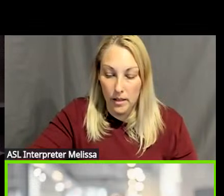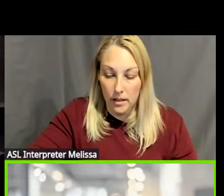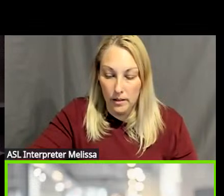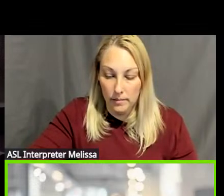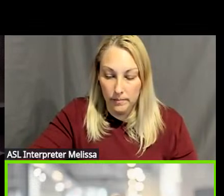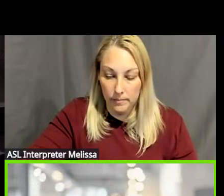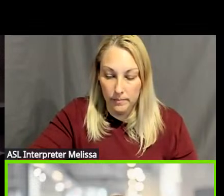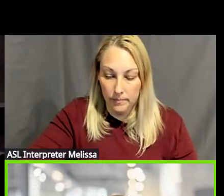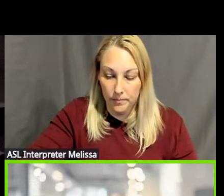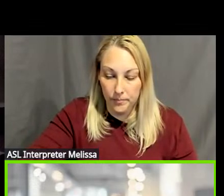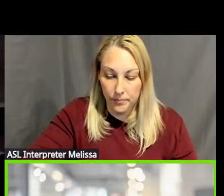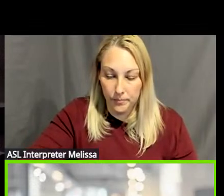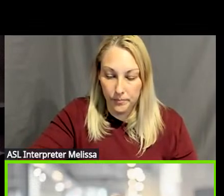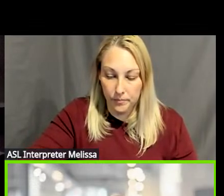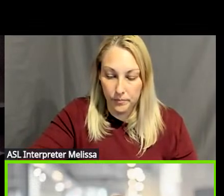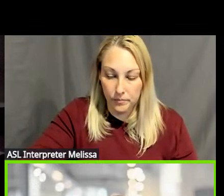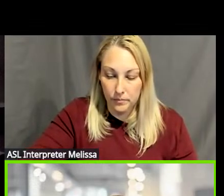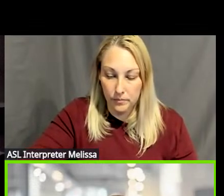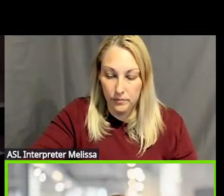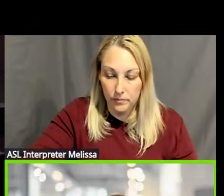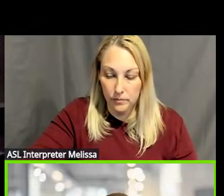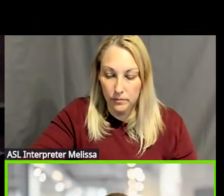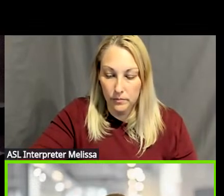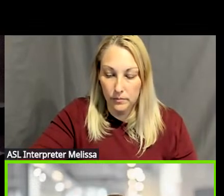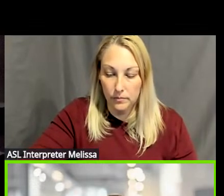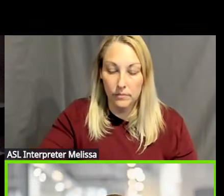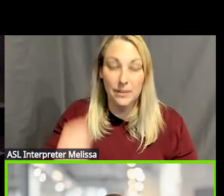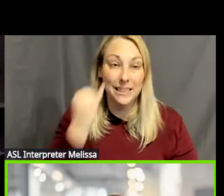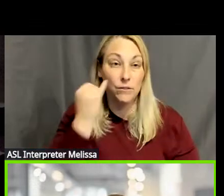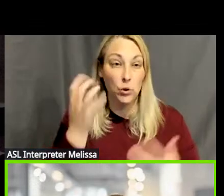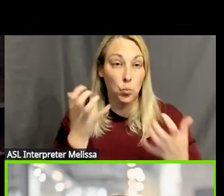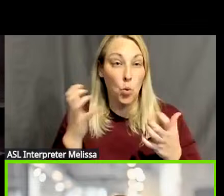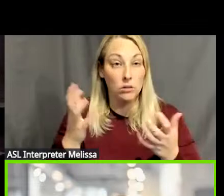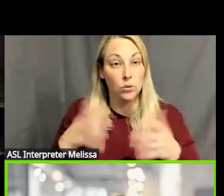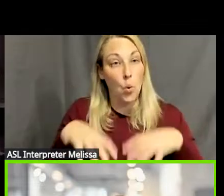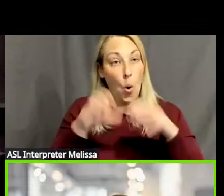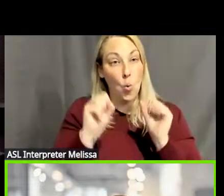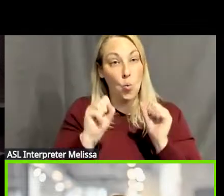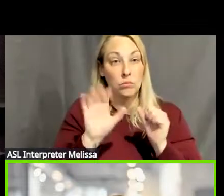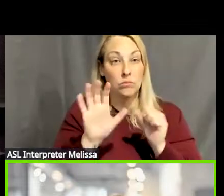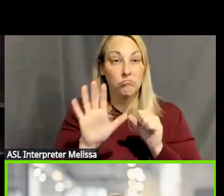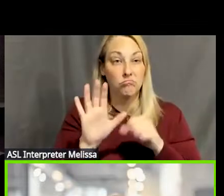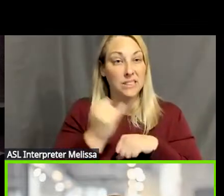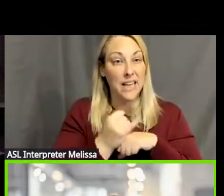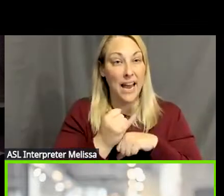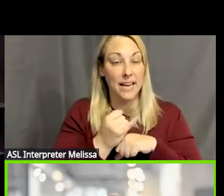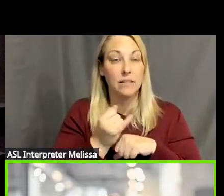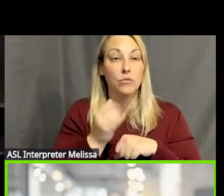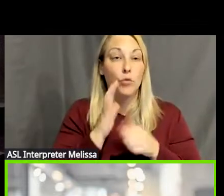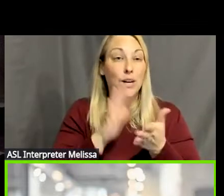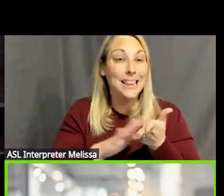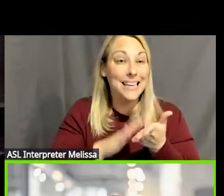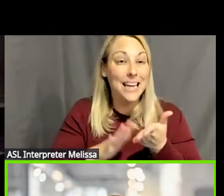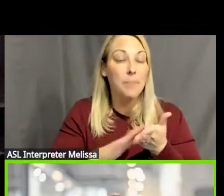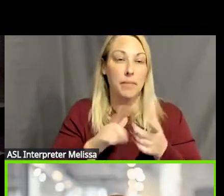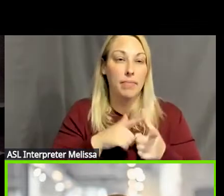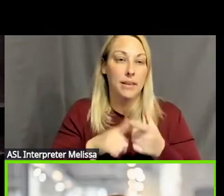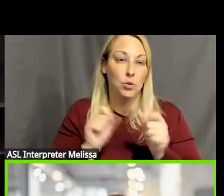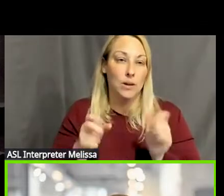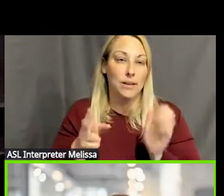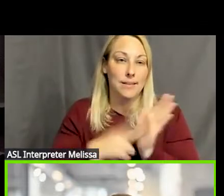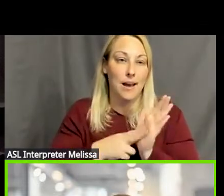site, you can sign up below. And if you have any questions, you can contact me and I'll drop my contact in the